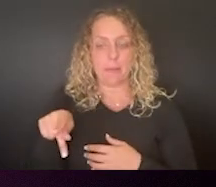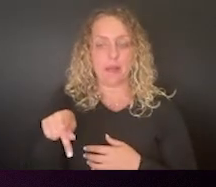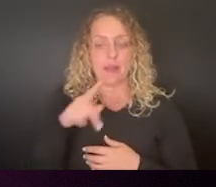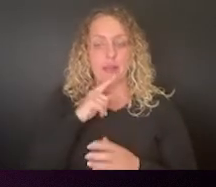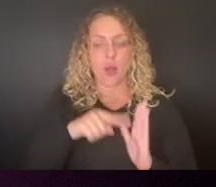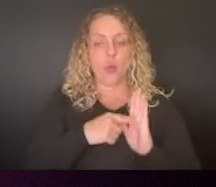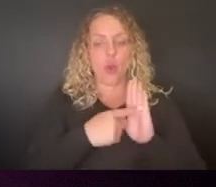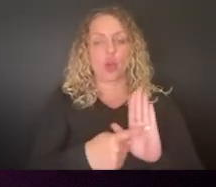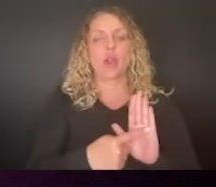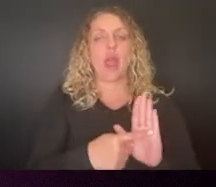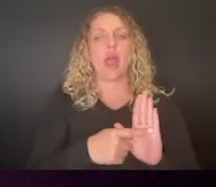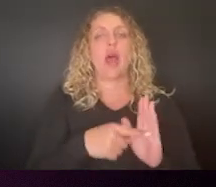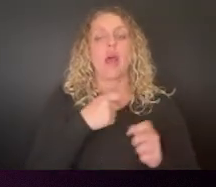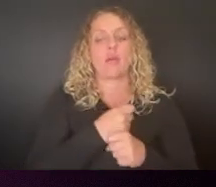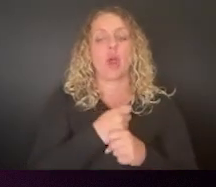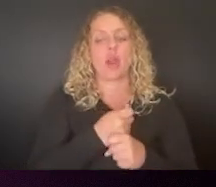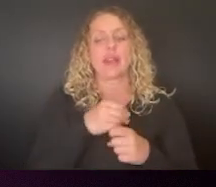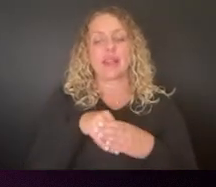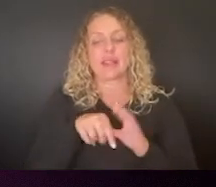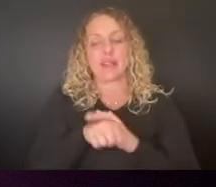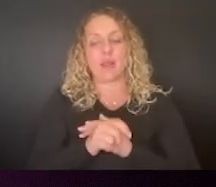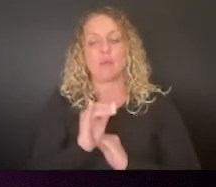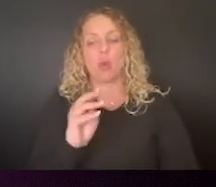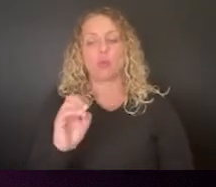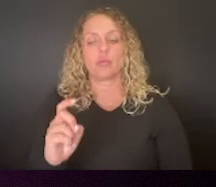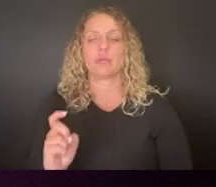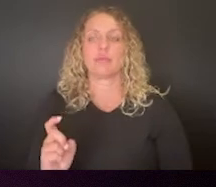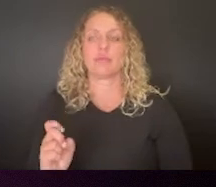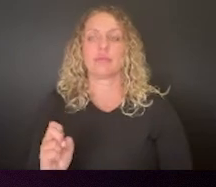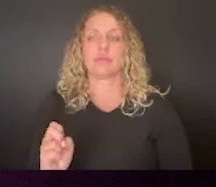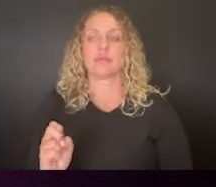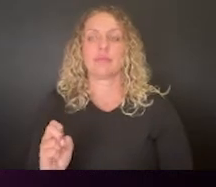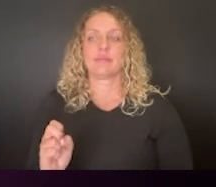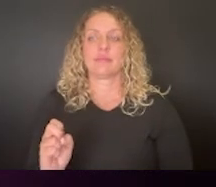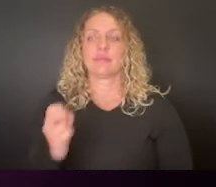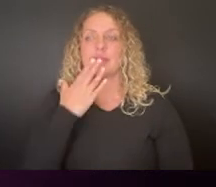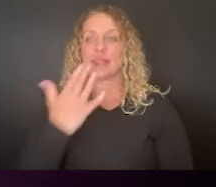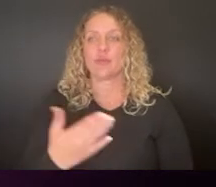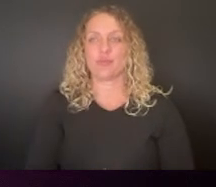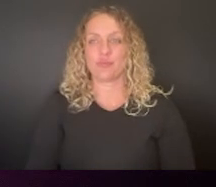frame, we implemented a substantial amount of changes to a product app